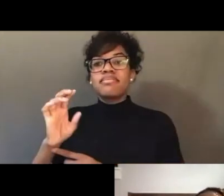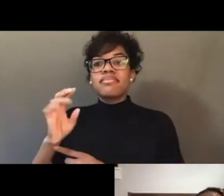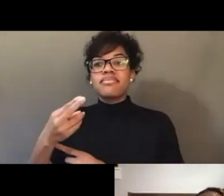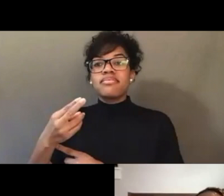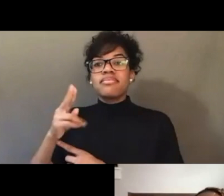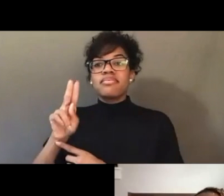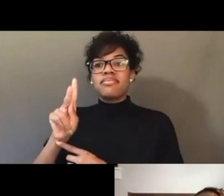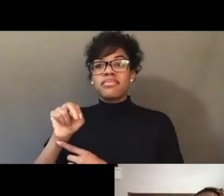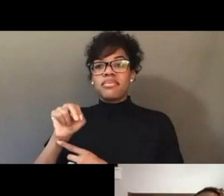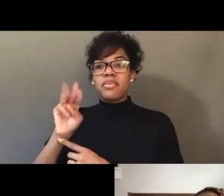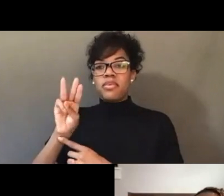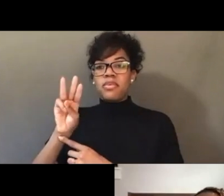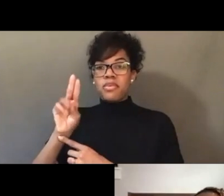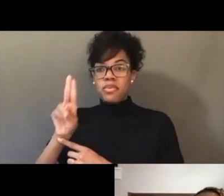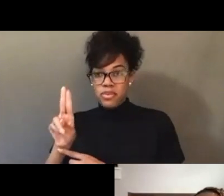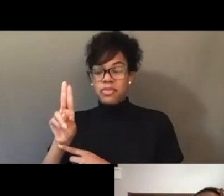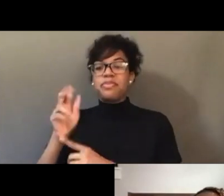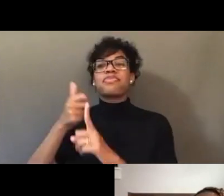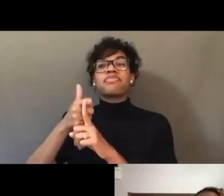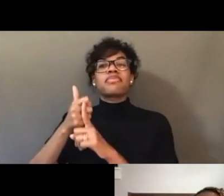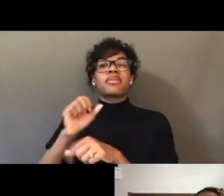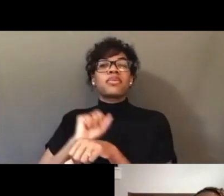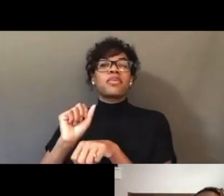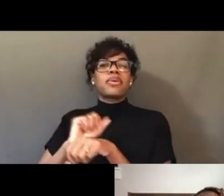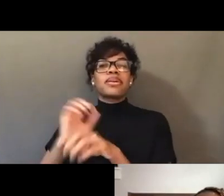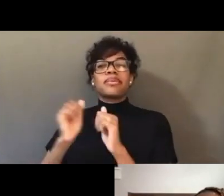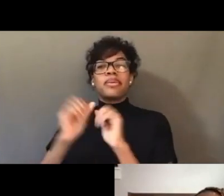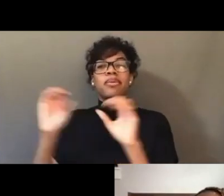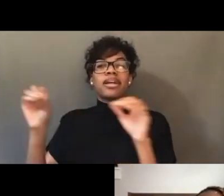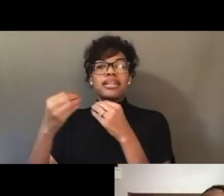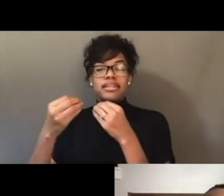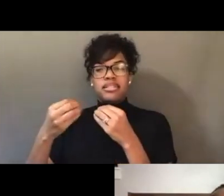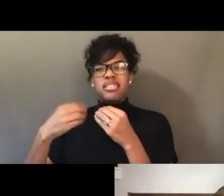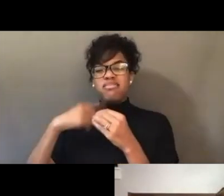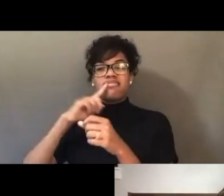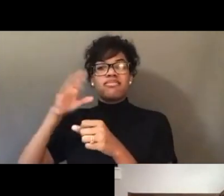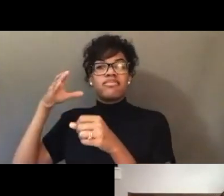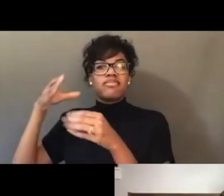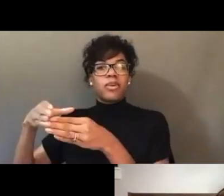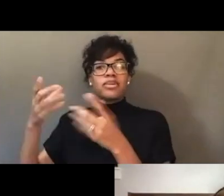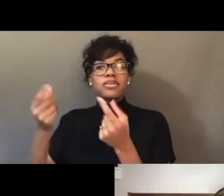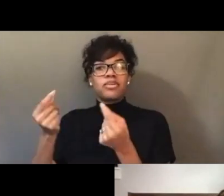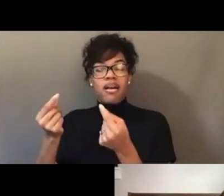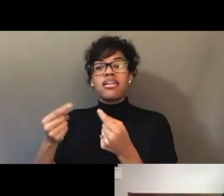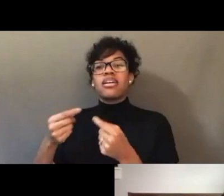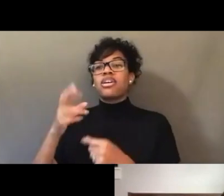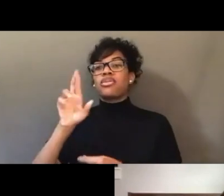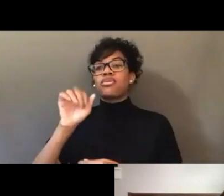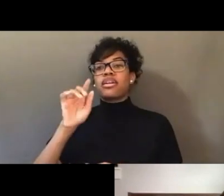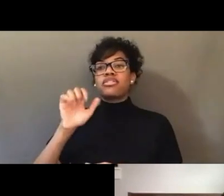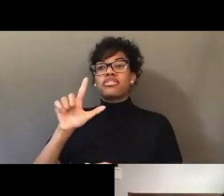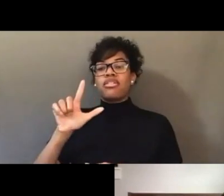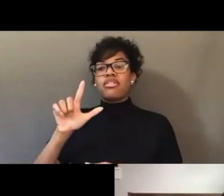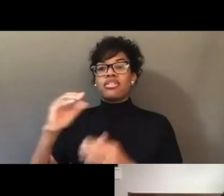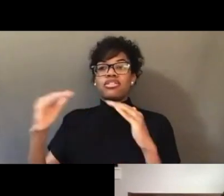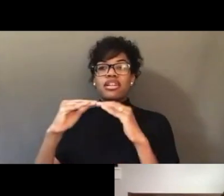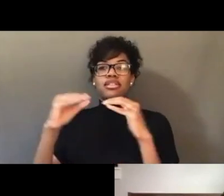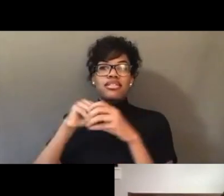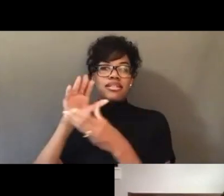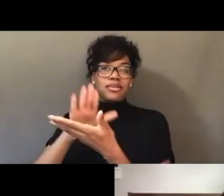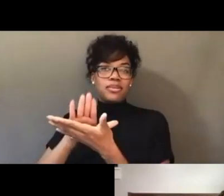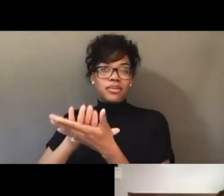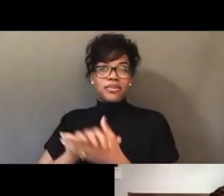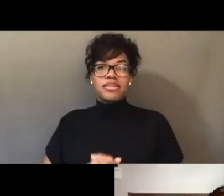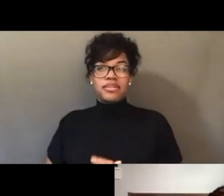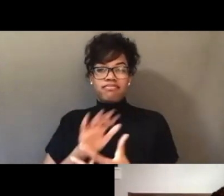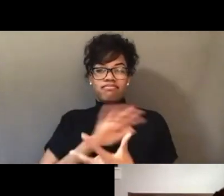a local organization committed to racial justice in schools. And so now we are going to dive into